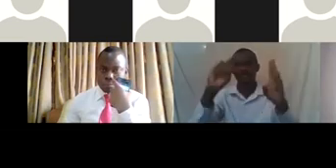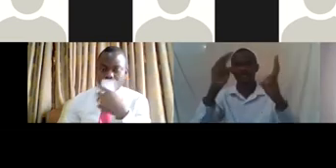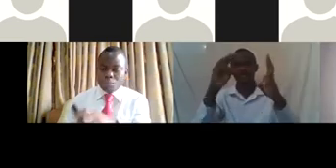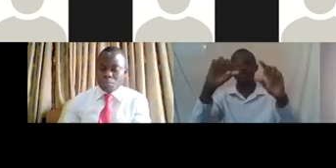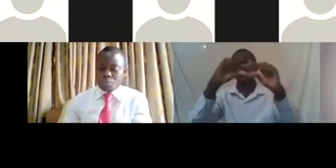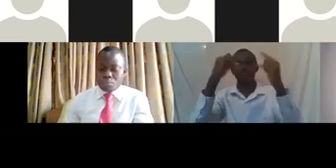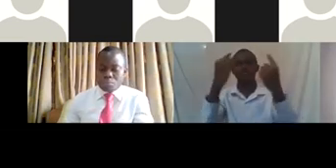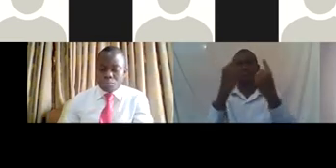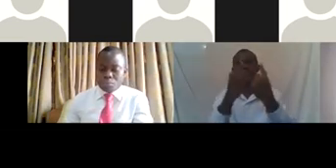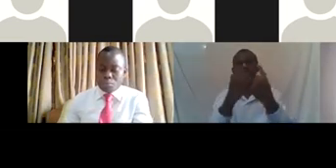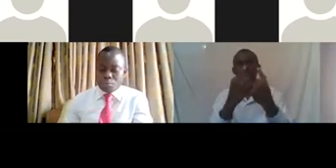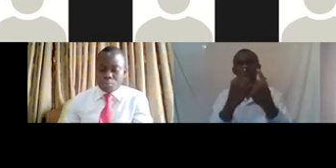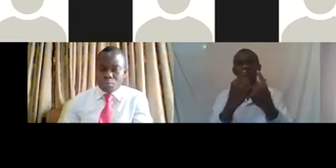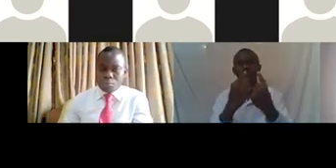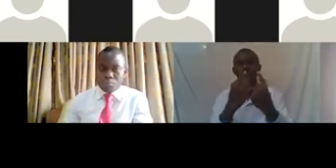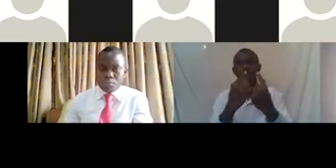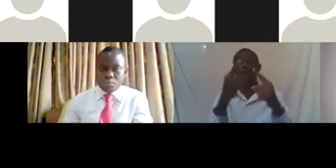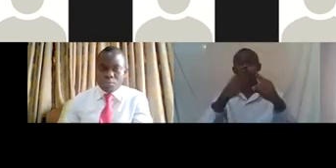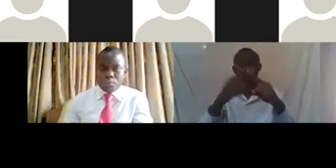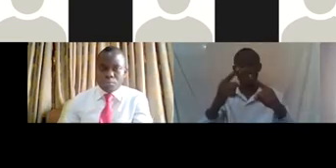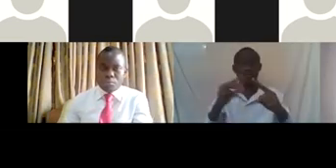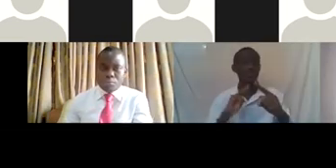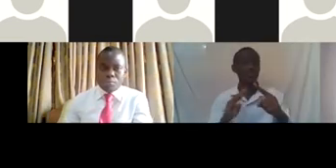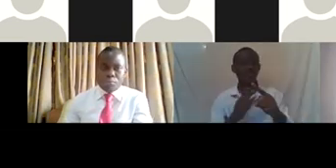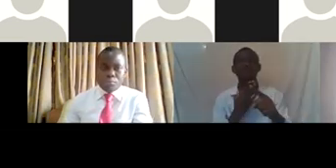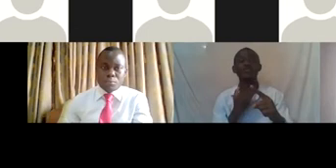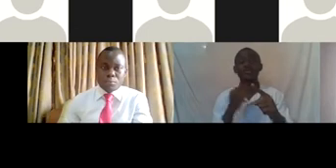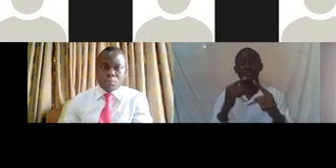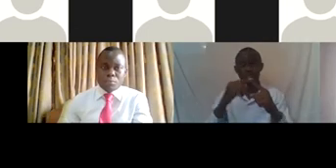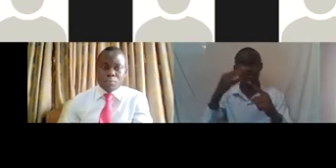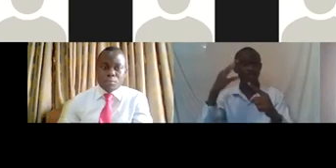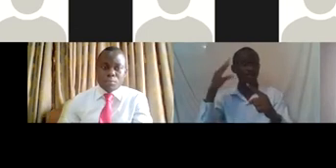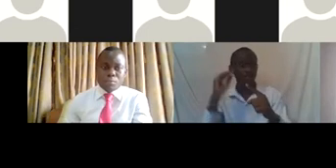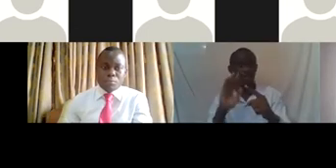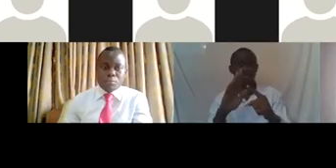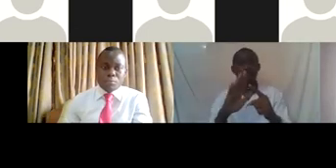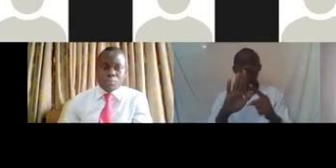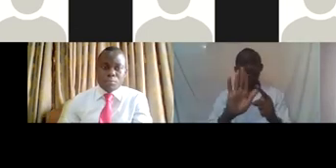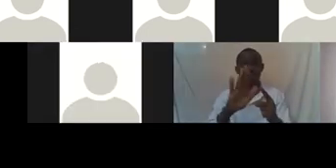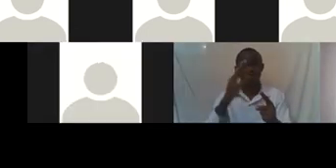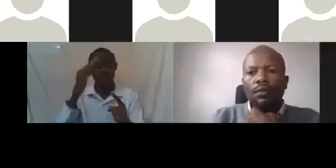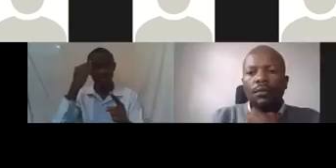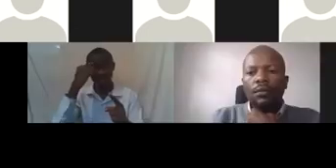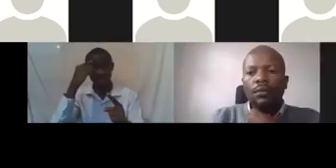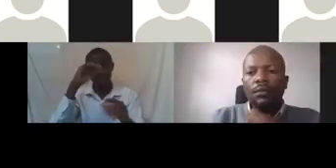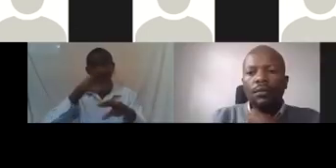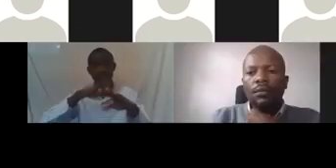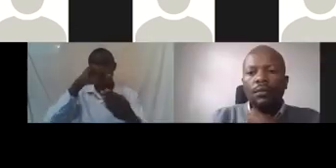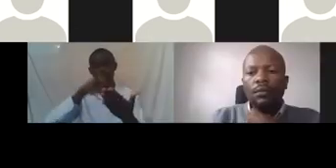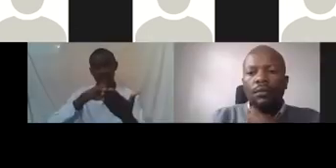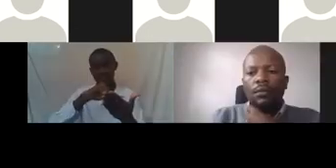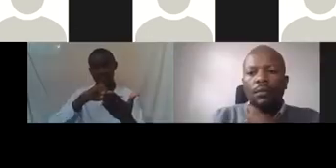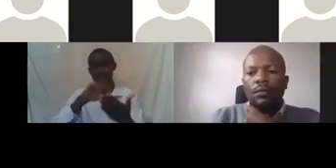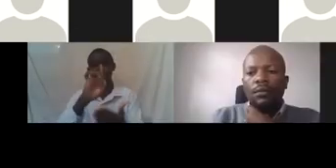would treasure your view on these. So one is, there's a question